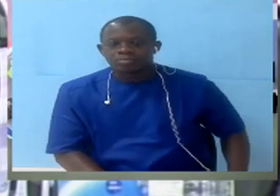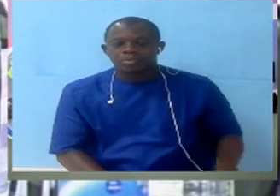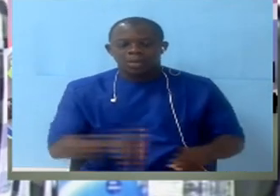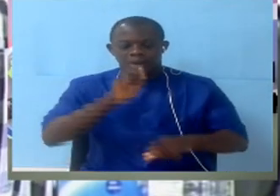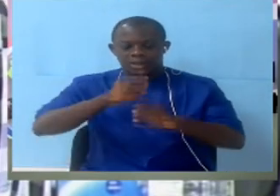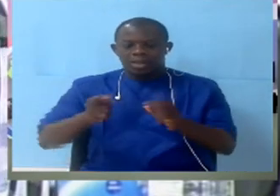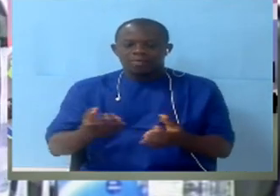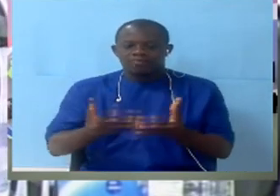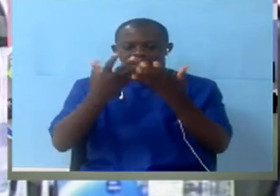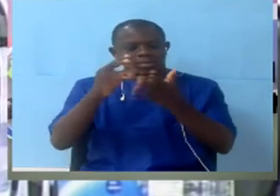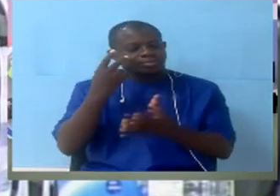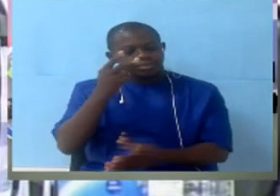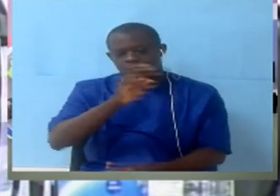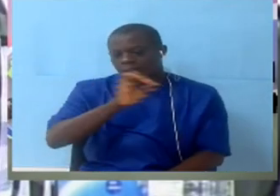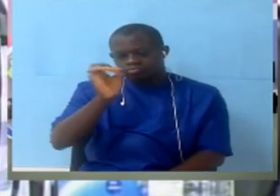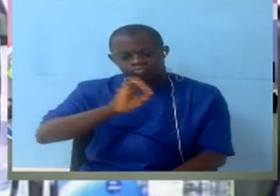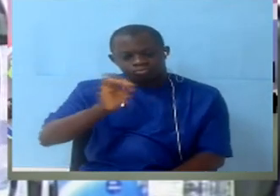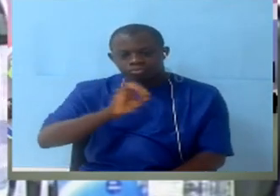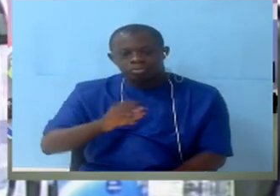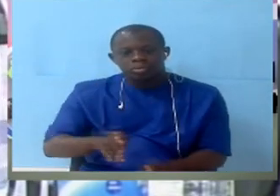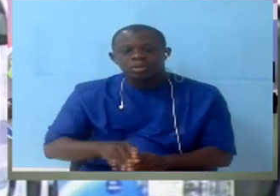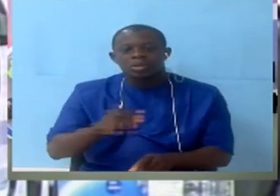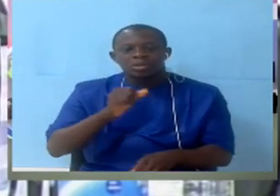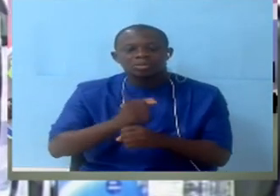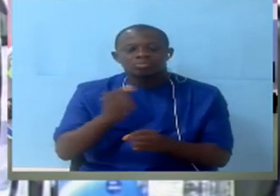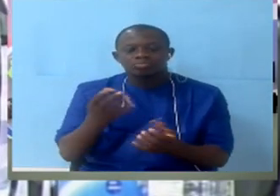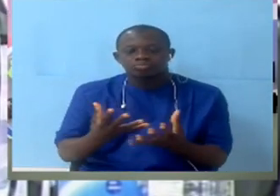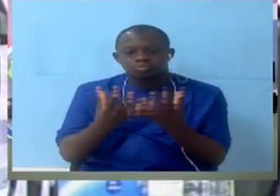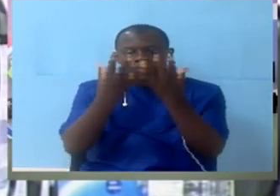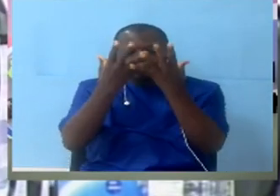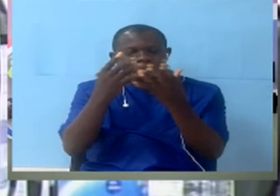moje. I didn't see any fire smoke